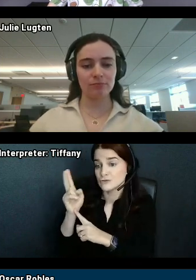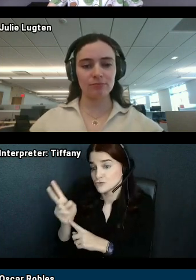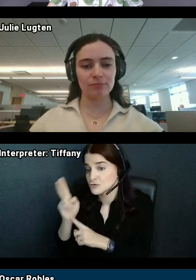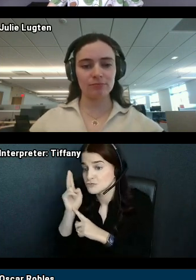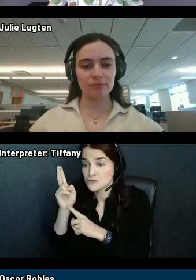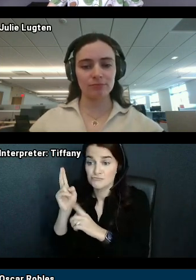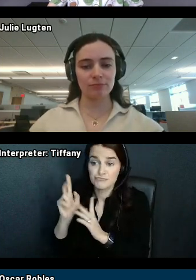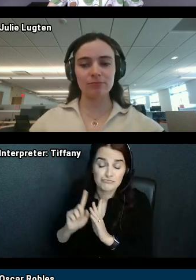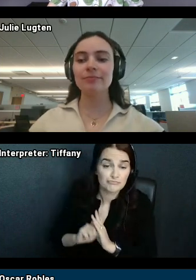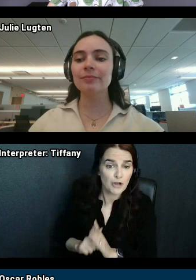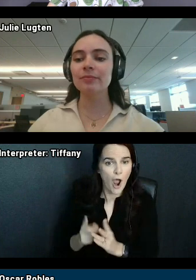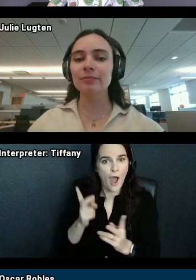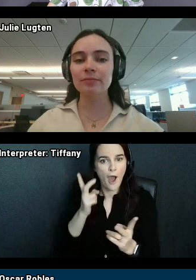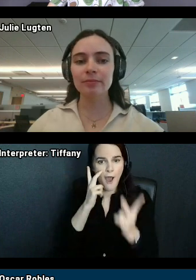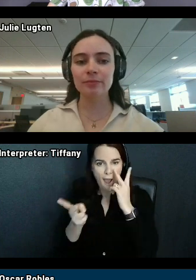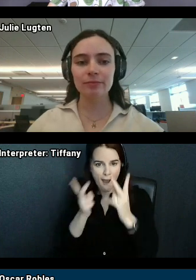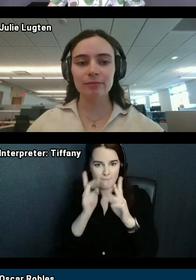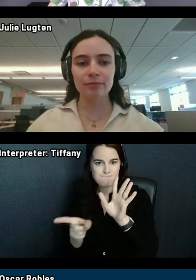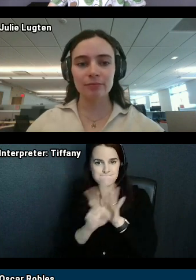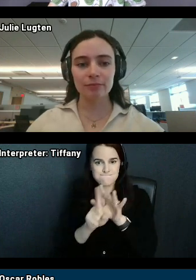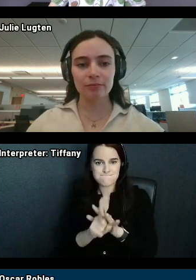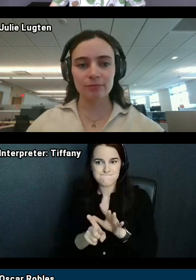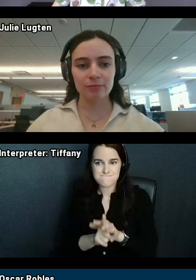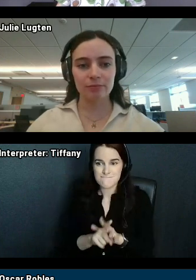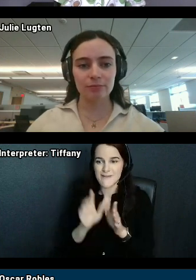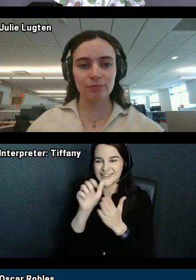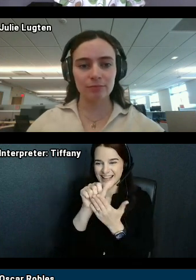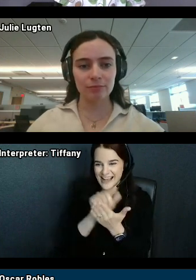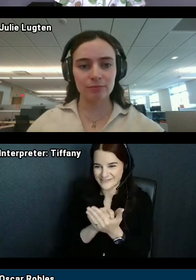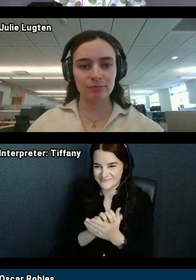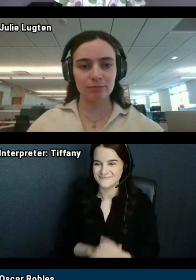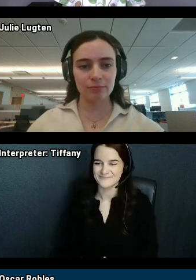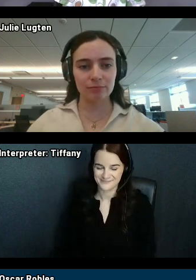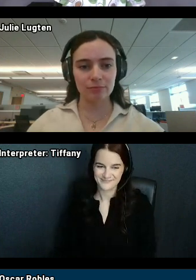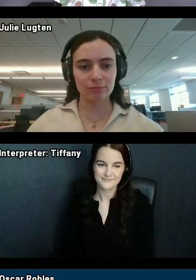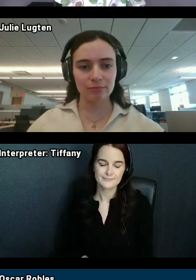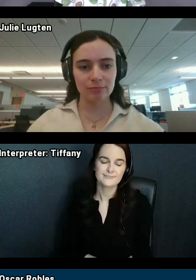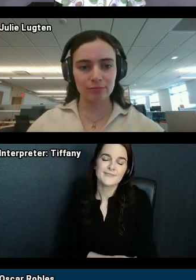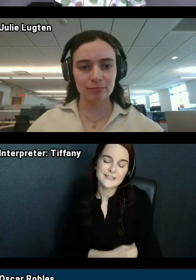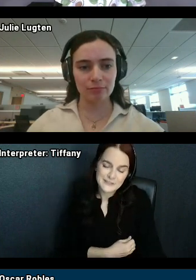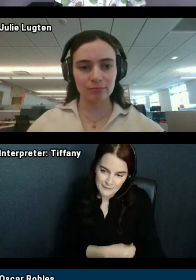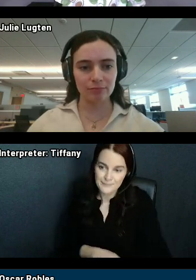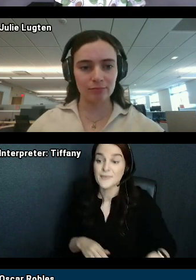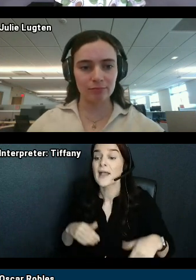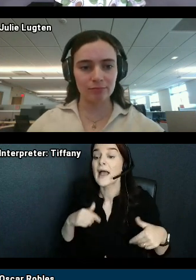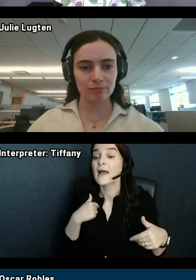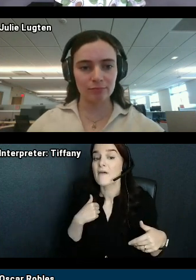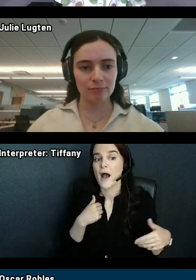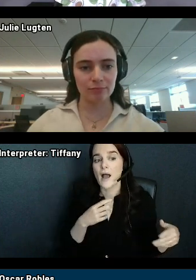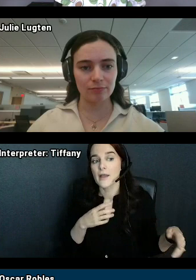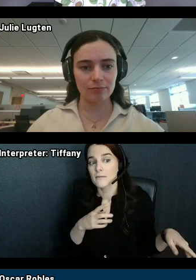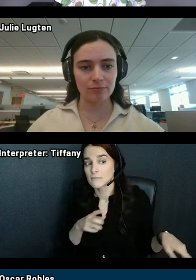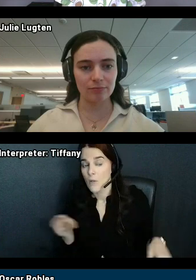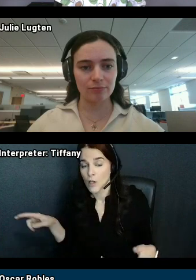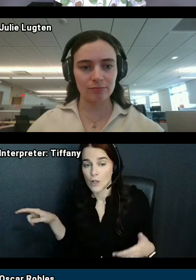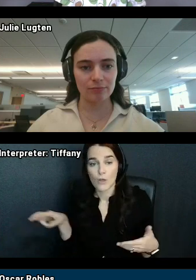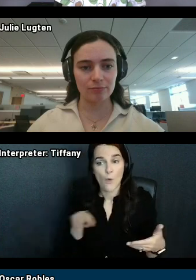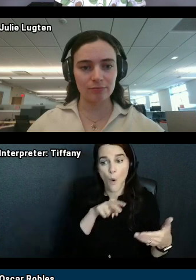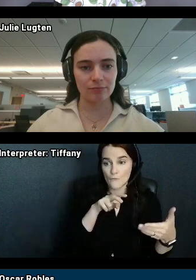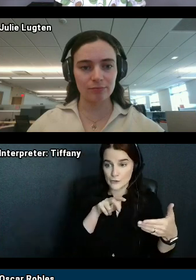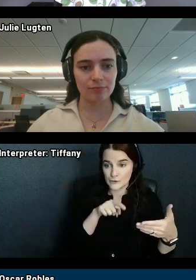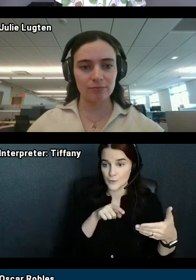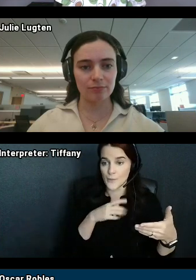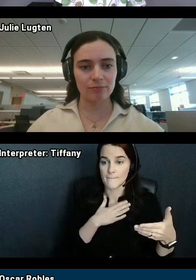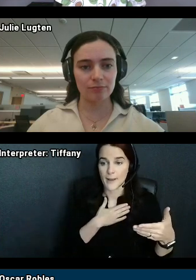start seeing it in your account. So if I go over to my